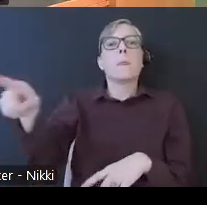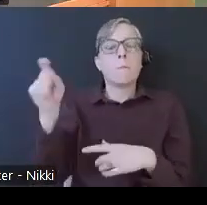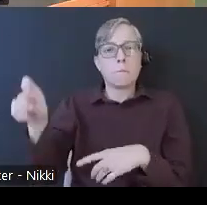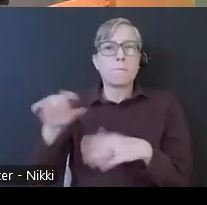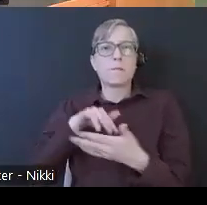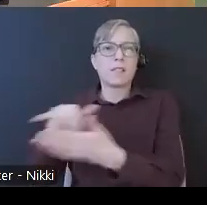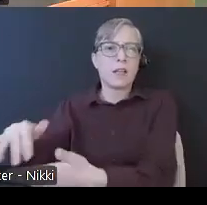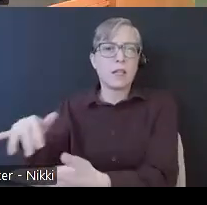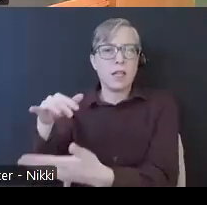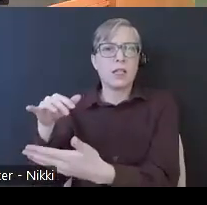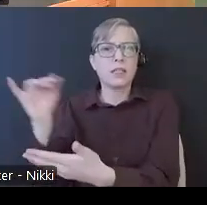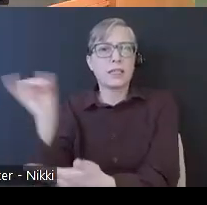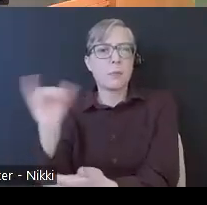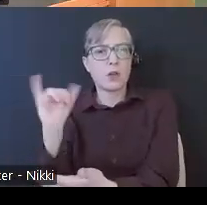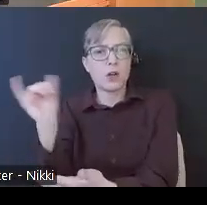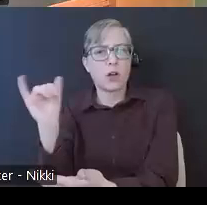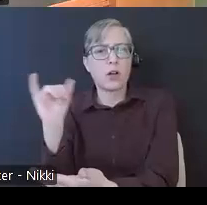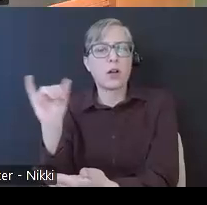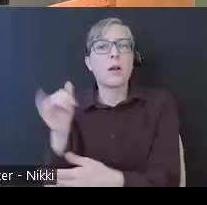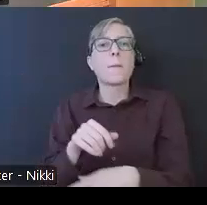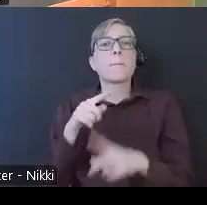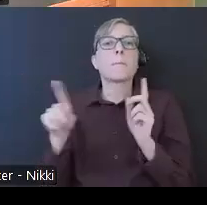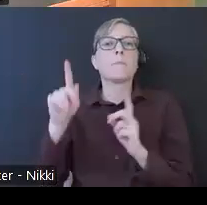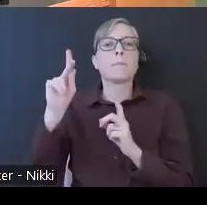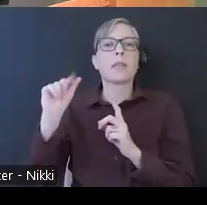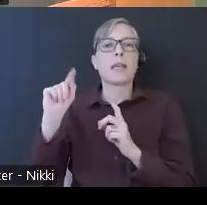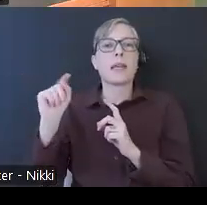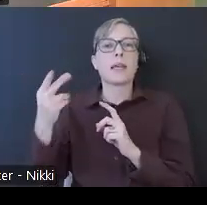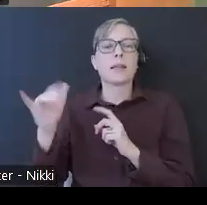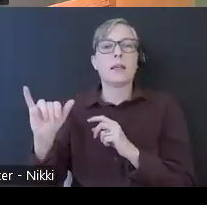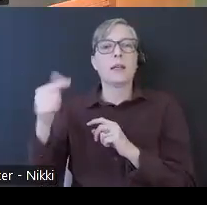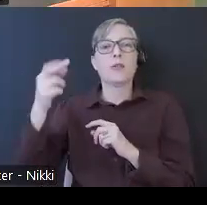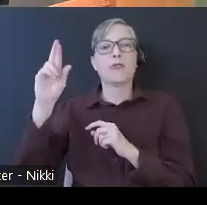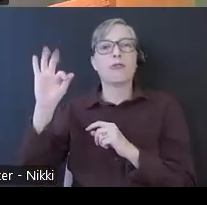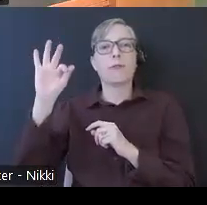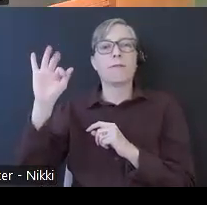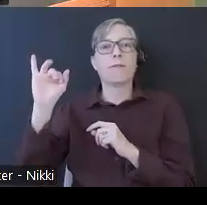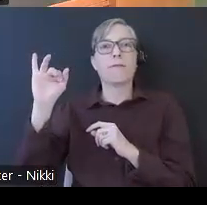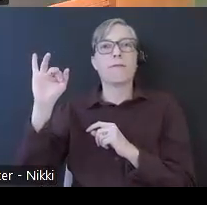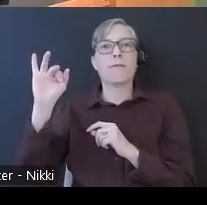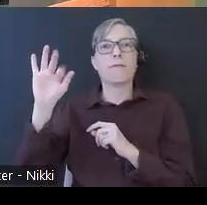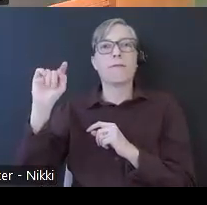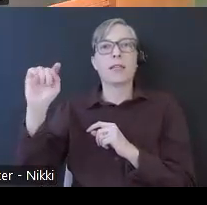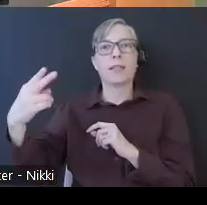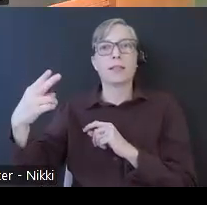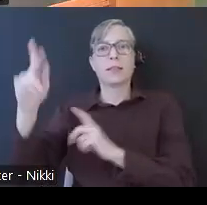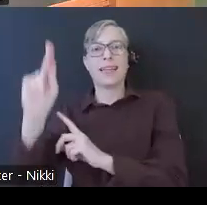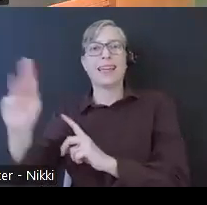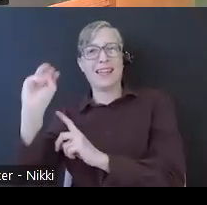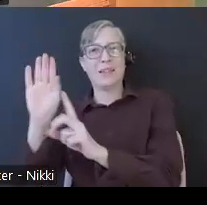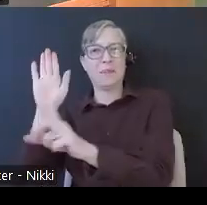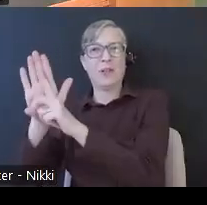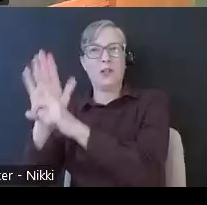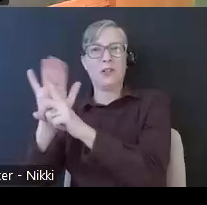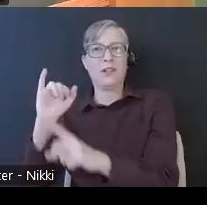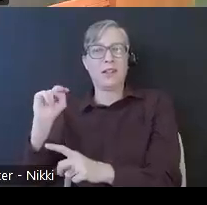digital health. Anyway, Kathy Griffiths, KM are her initials if anyone's interested in that. But collaborative care may be the